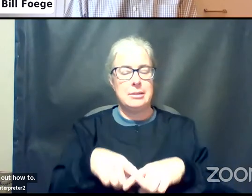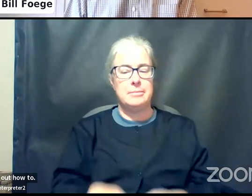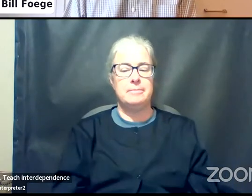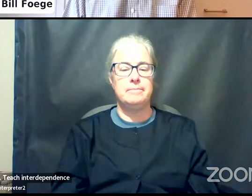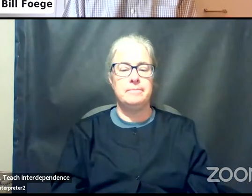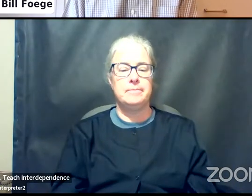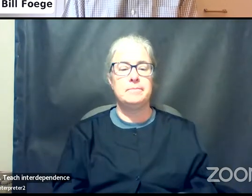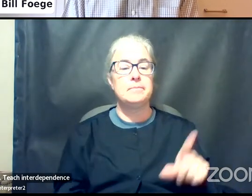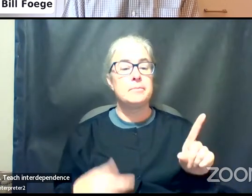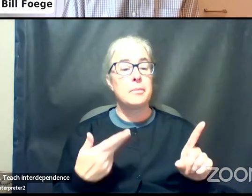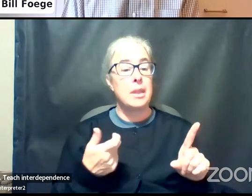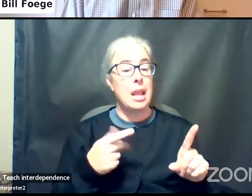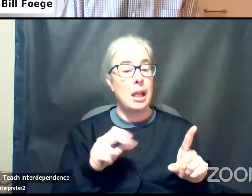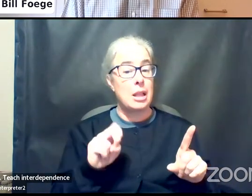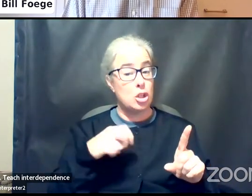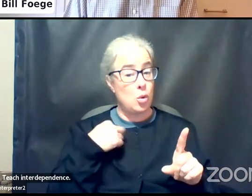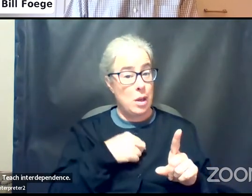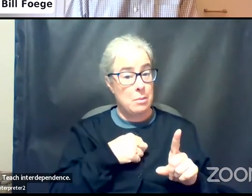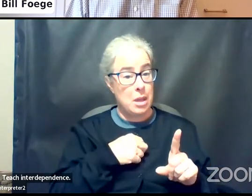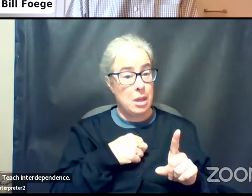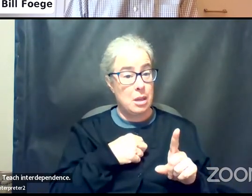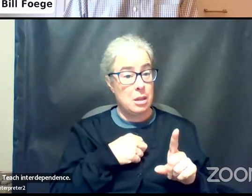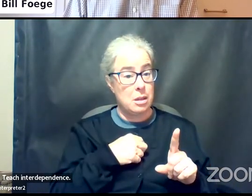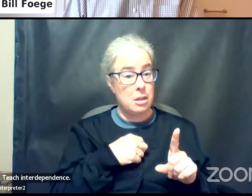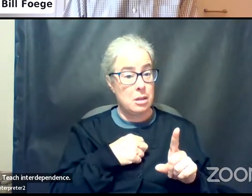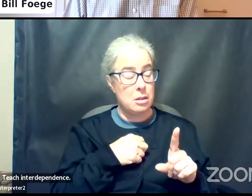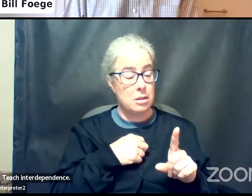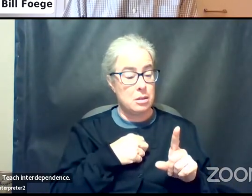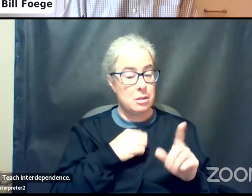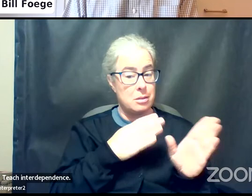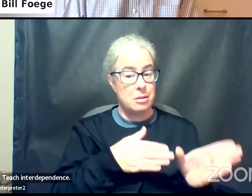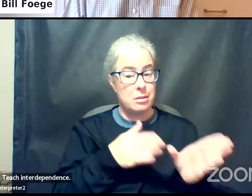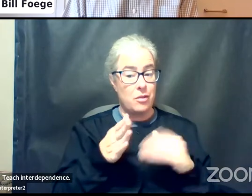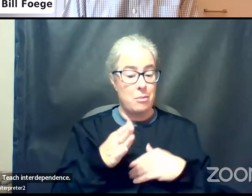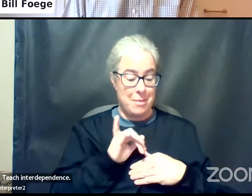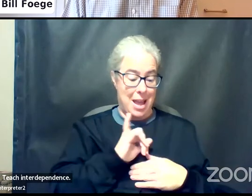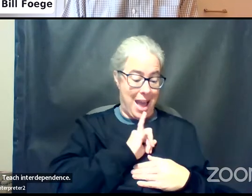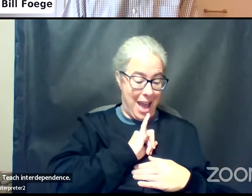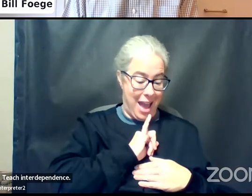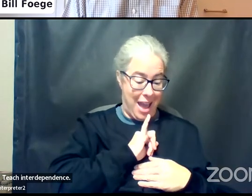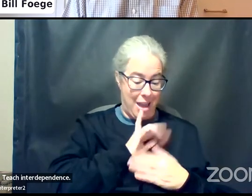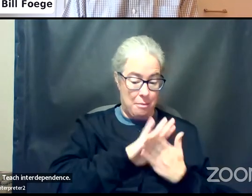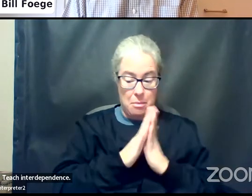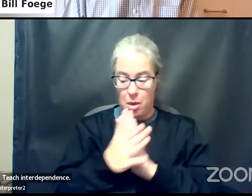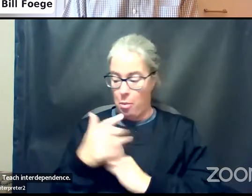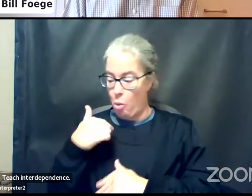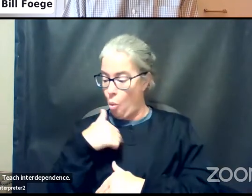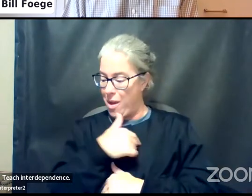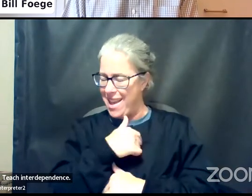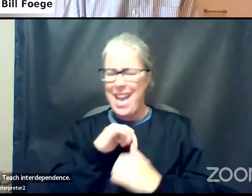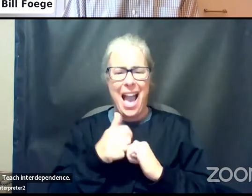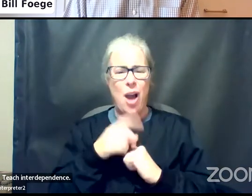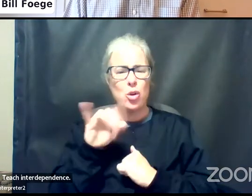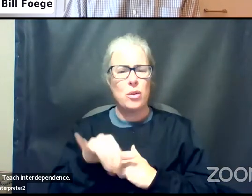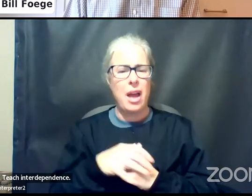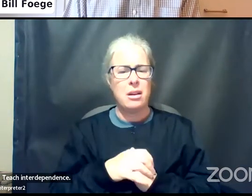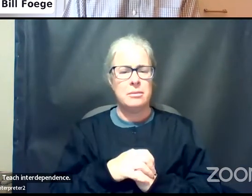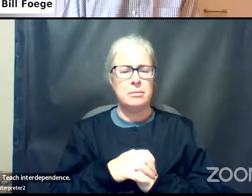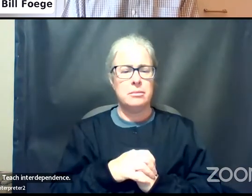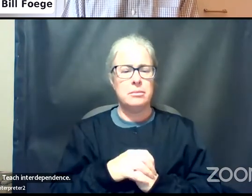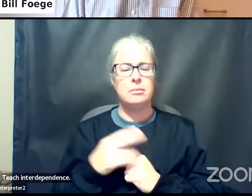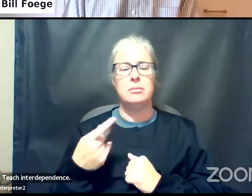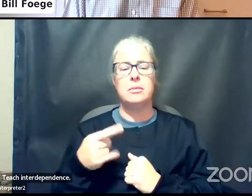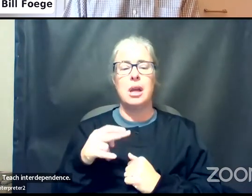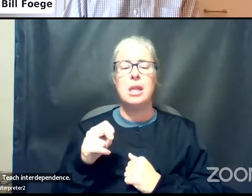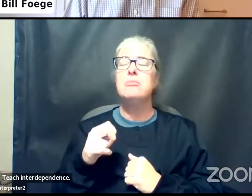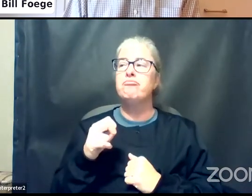Colleen should we be moving from an eye to a we Framing and and if so how do we do that yeah